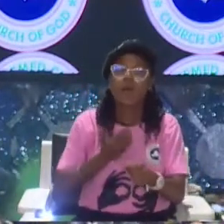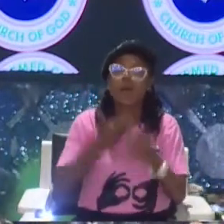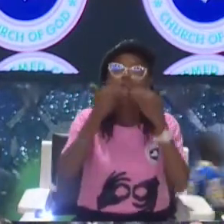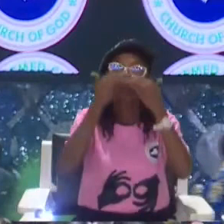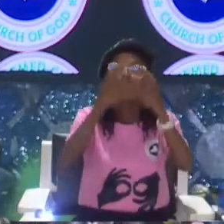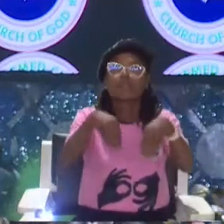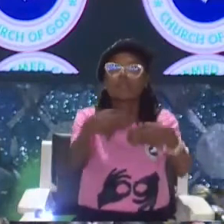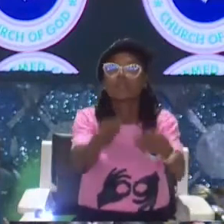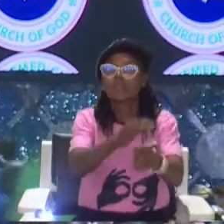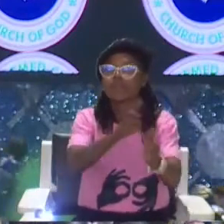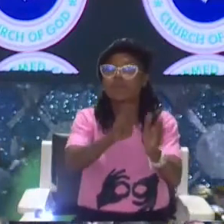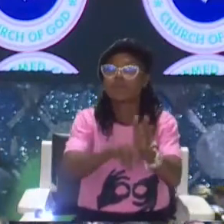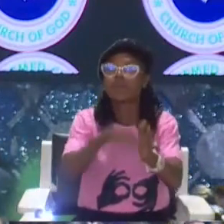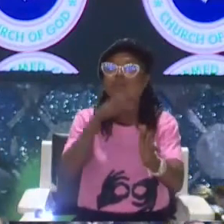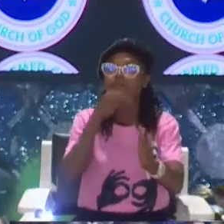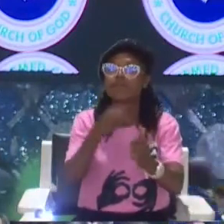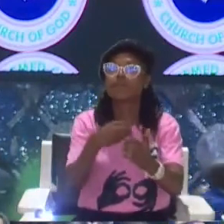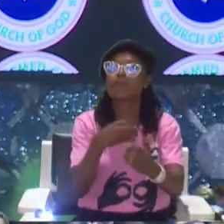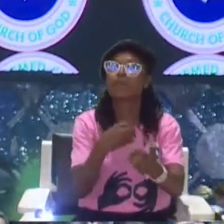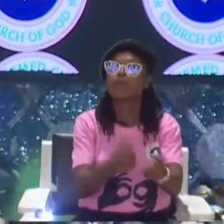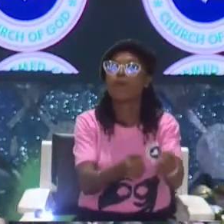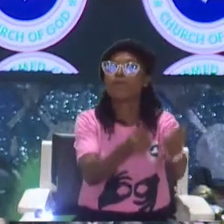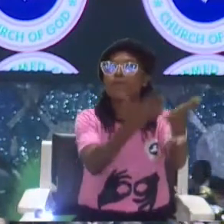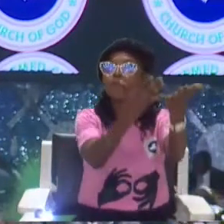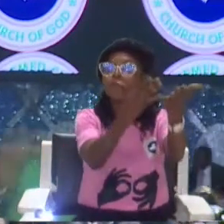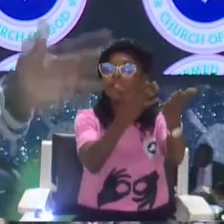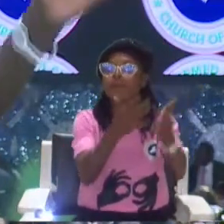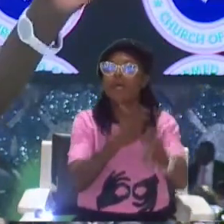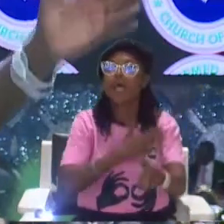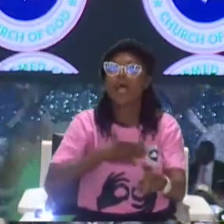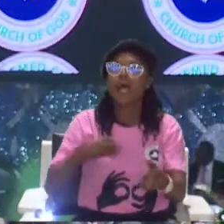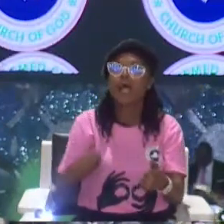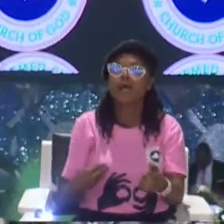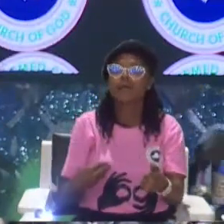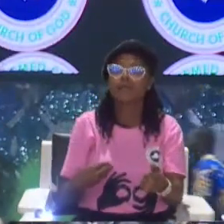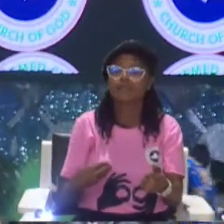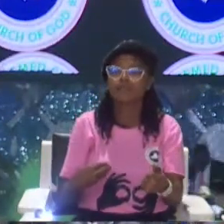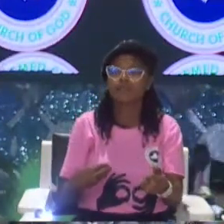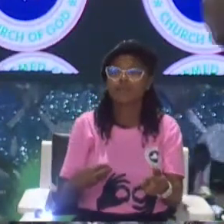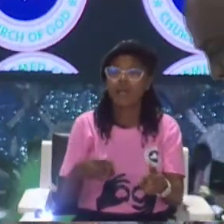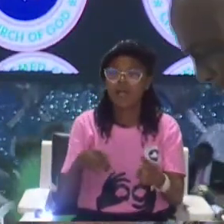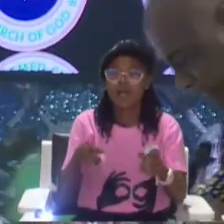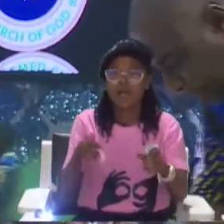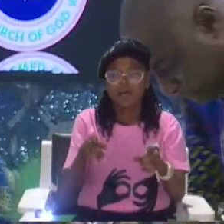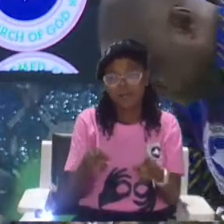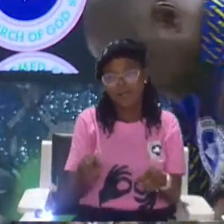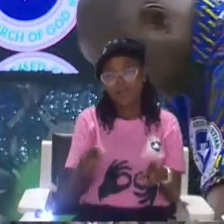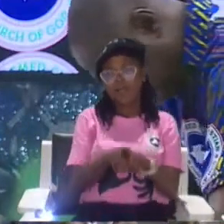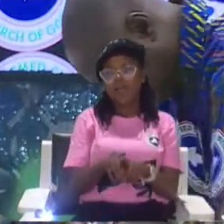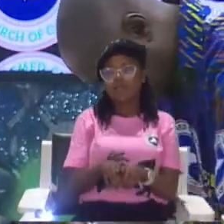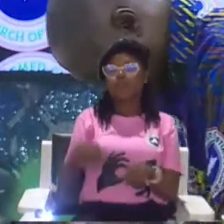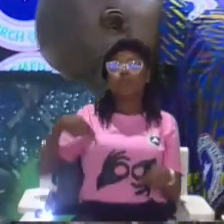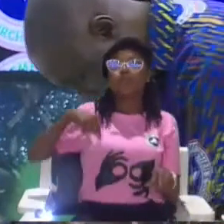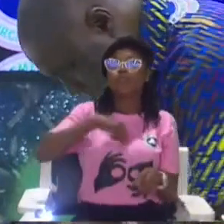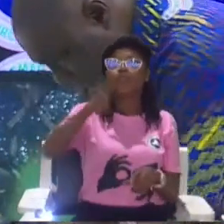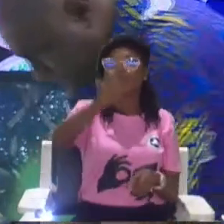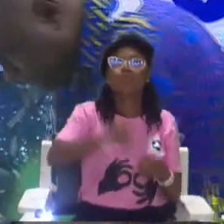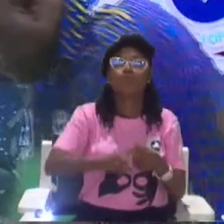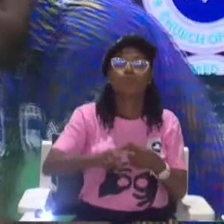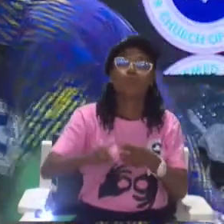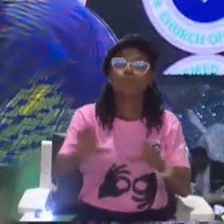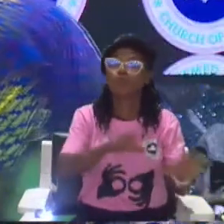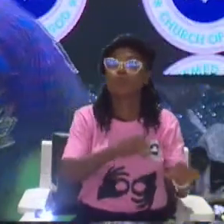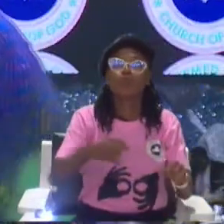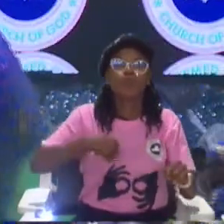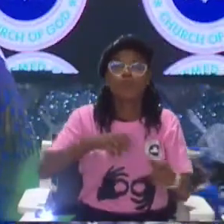jẹ́ kí a mú ọrẹ ọpẹ́ wa. And as usual, dance to the nearest basket. Kí a wá jó lọ